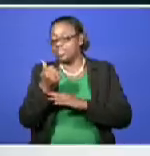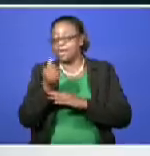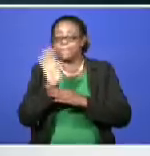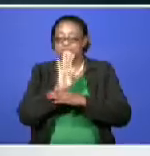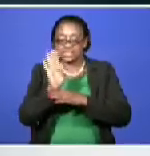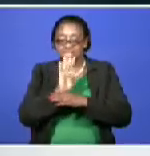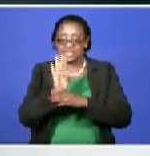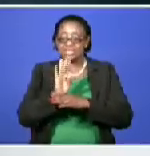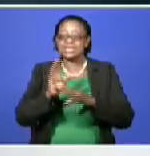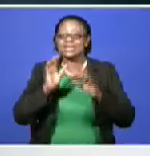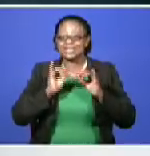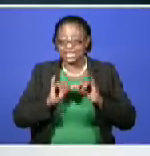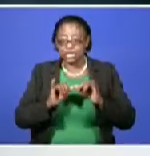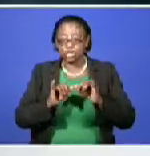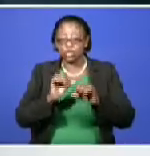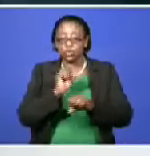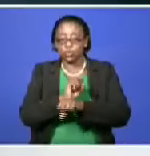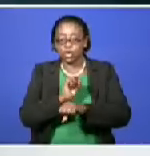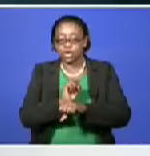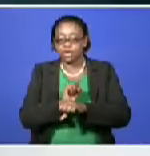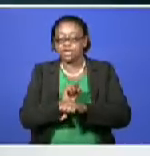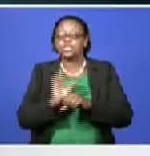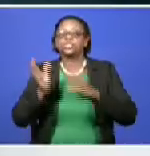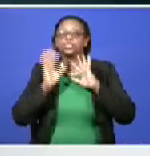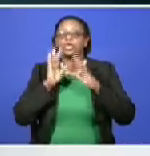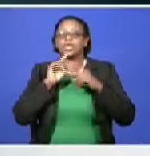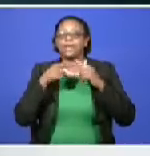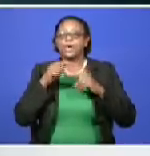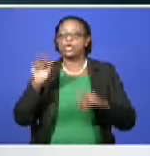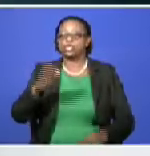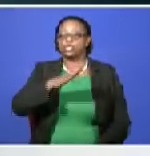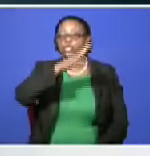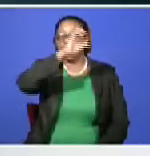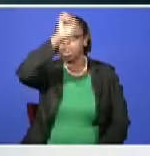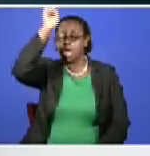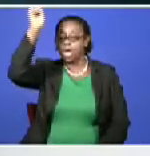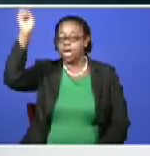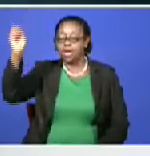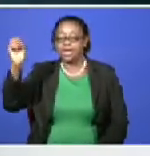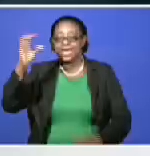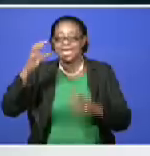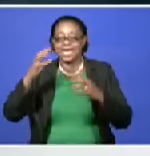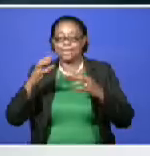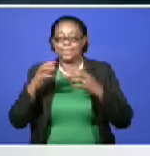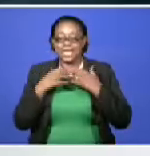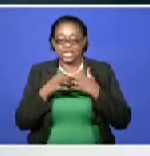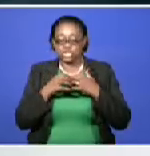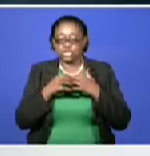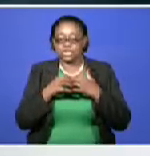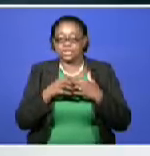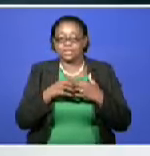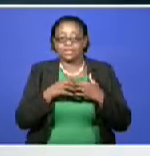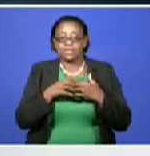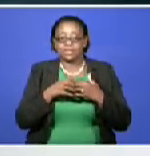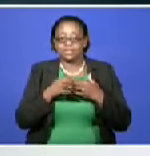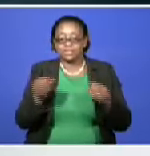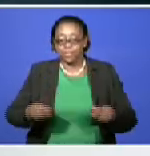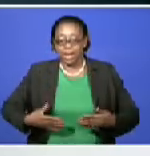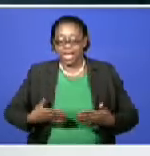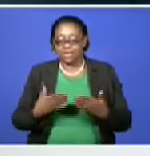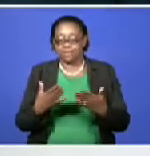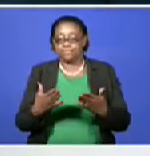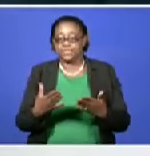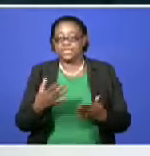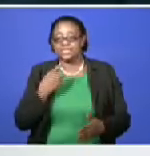What about the solar energy supplier? Should the police be targeting the solar energy supplier?